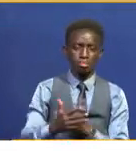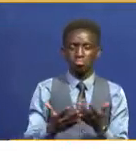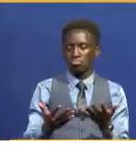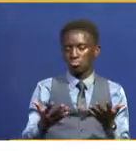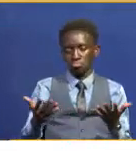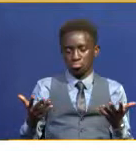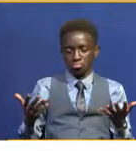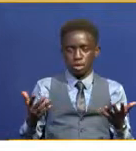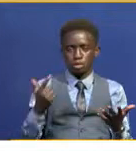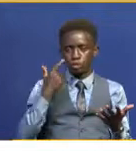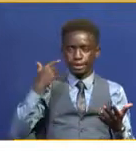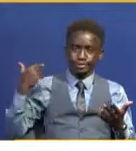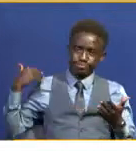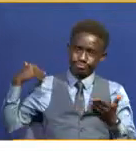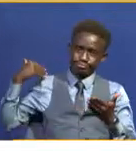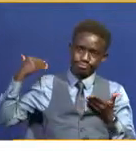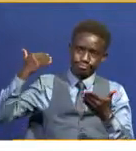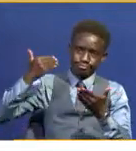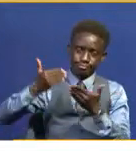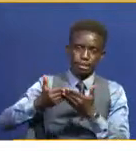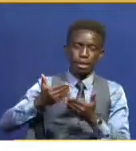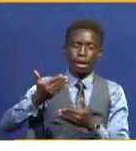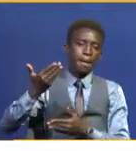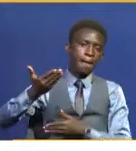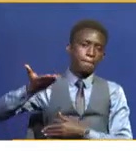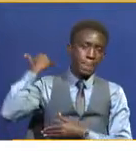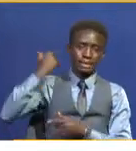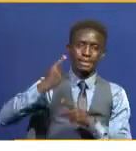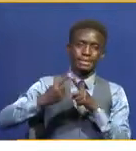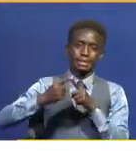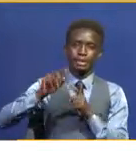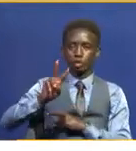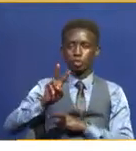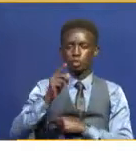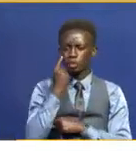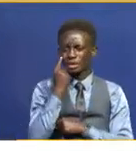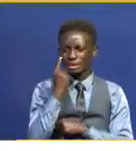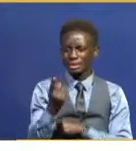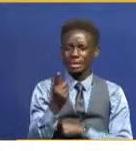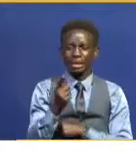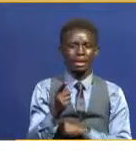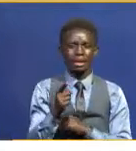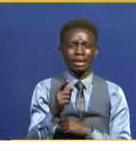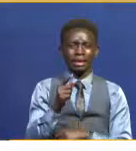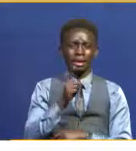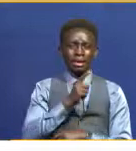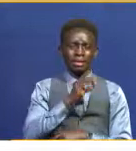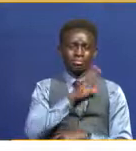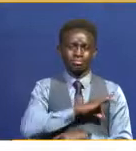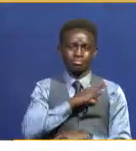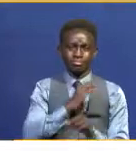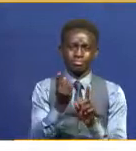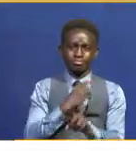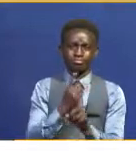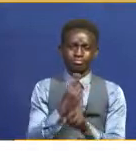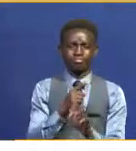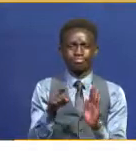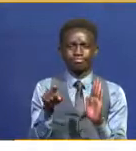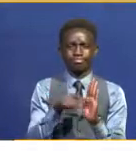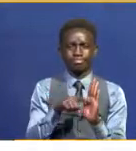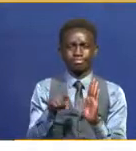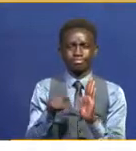bad run for the past 2 years, where we saw some negative returns. However, this year the return has been